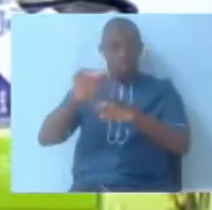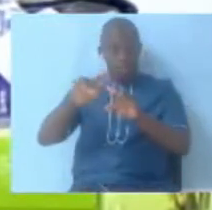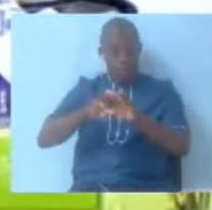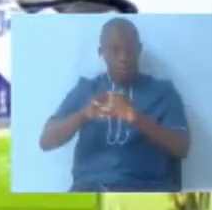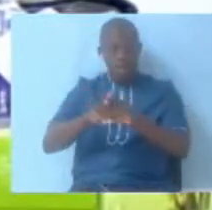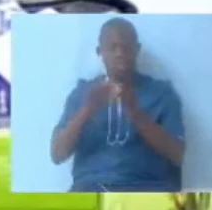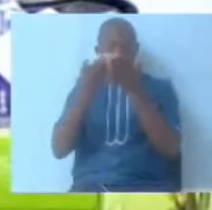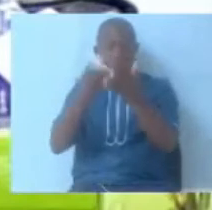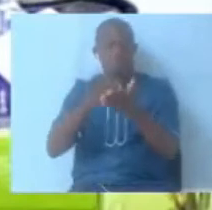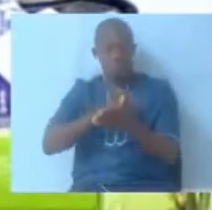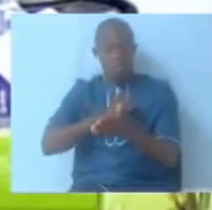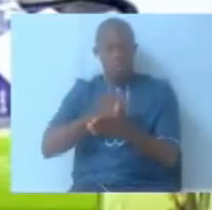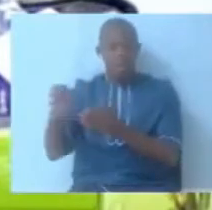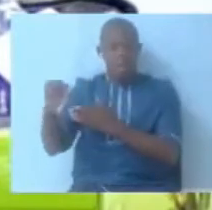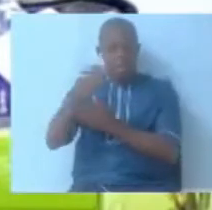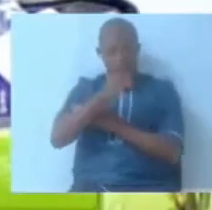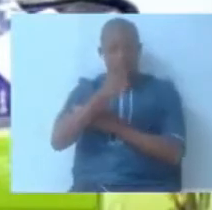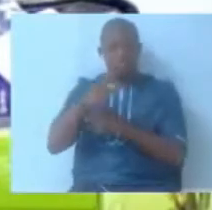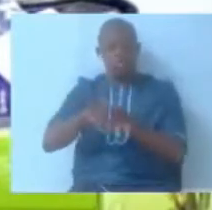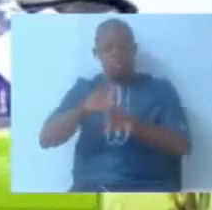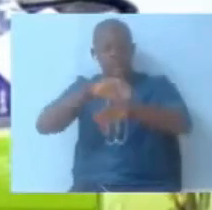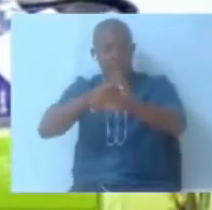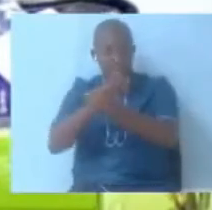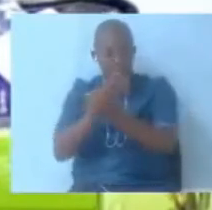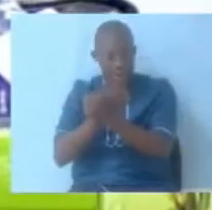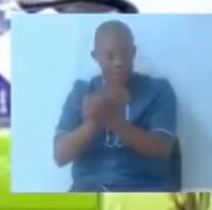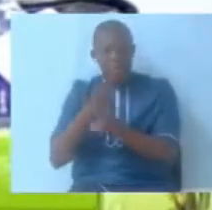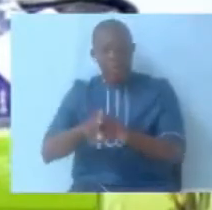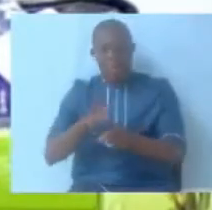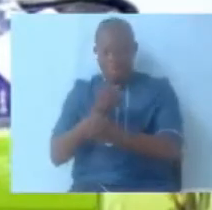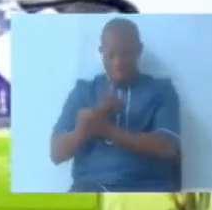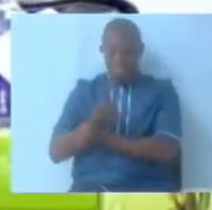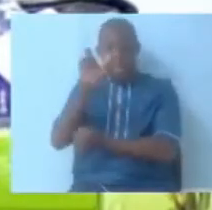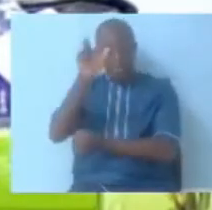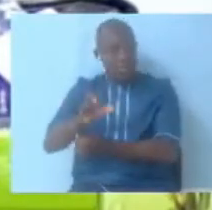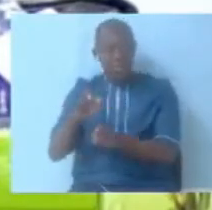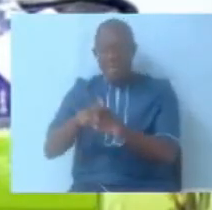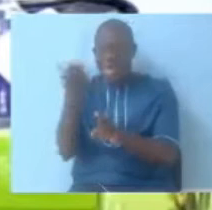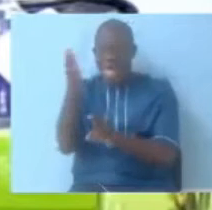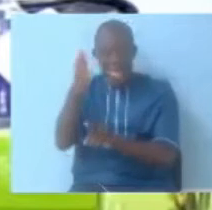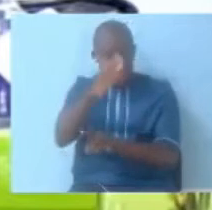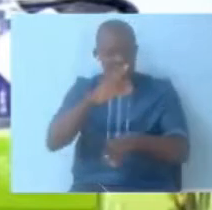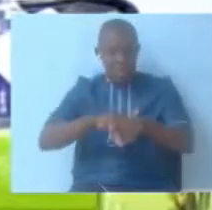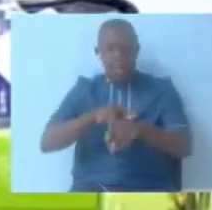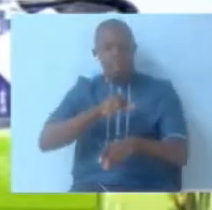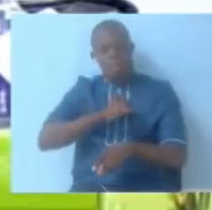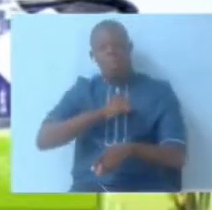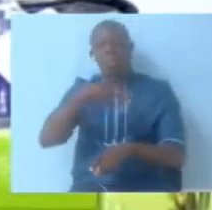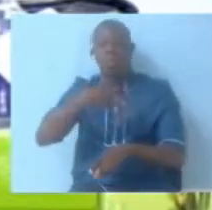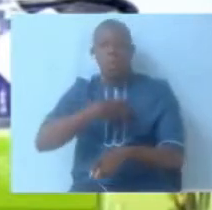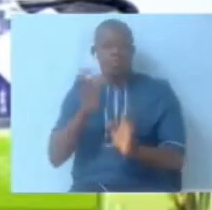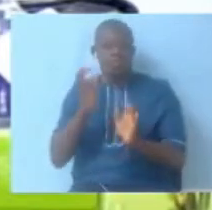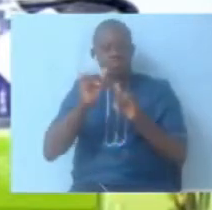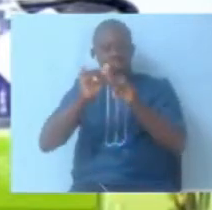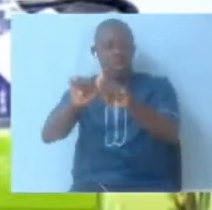anybody for any length of time. Junta ni ngole msojar marabunda ye sembo di ifangolula iteli